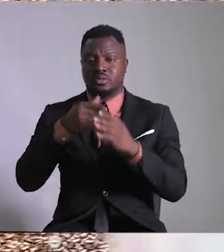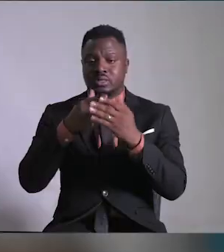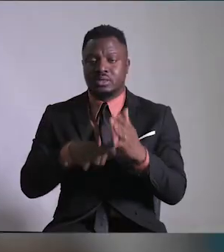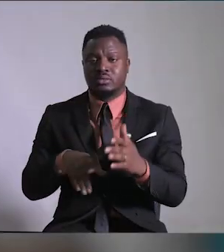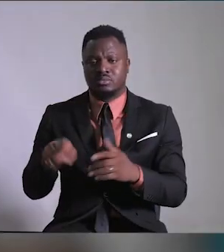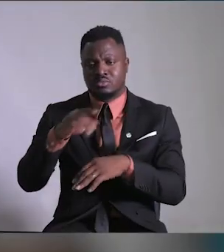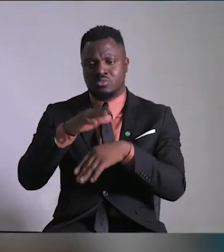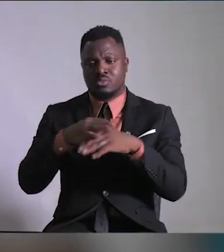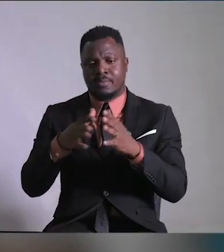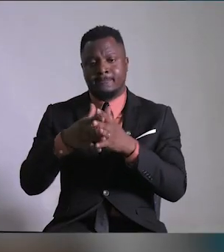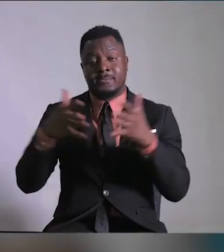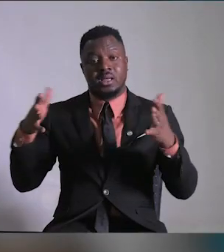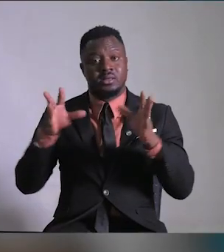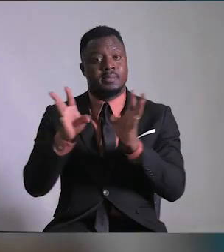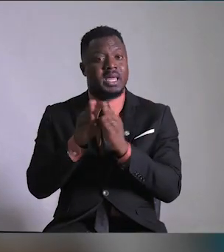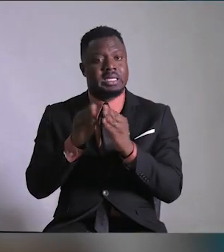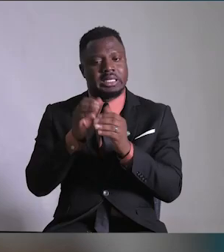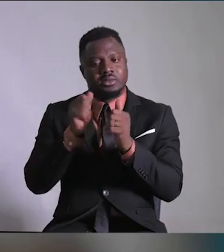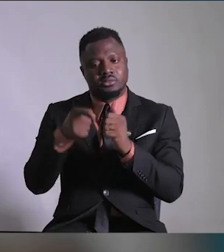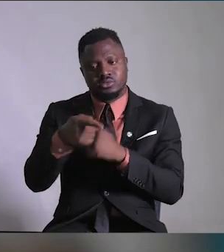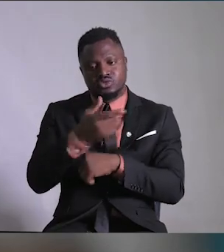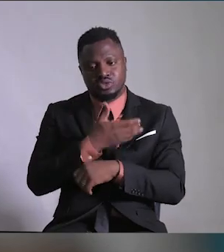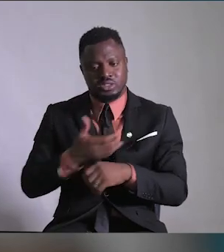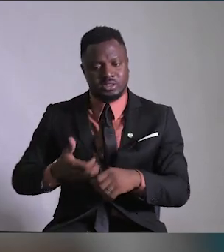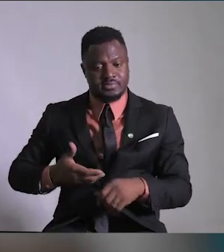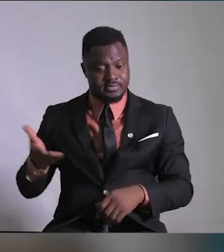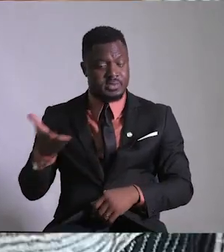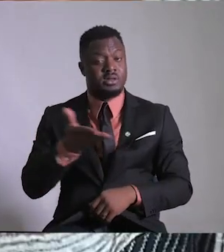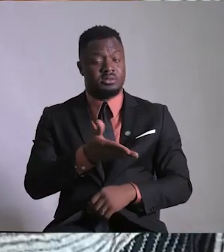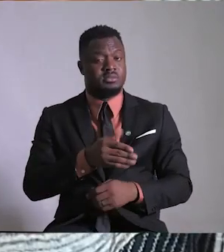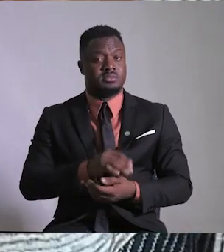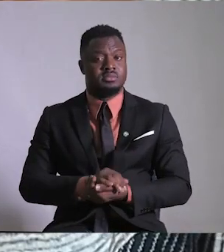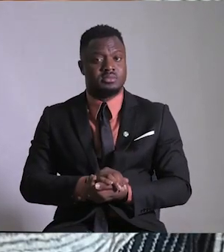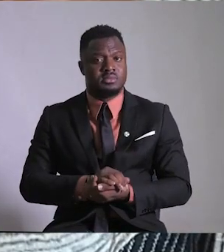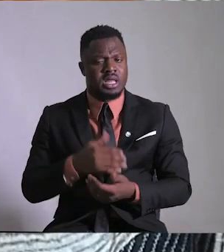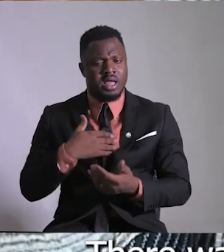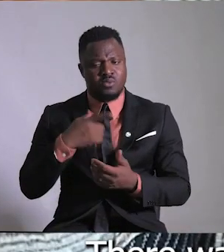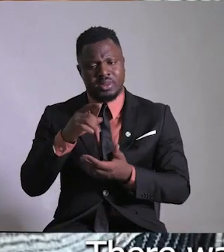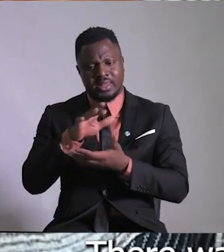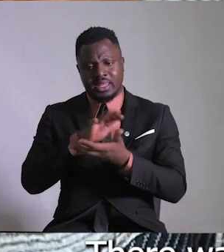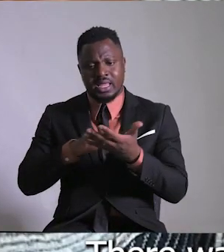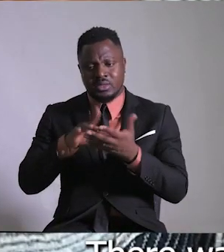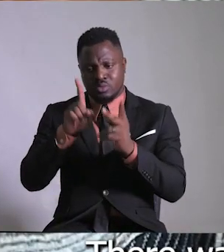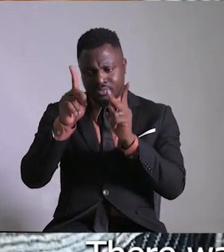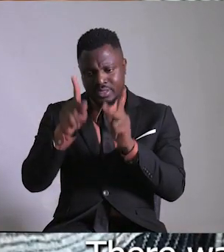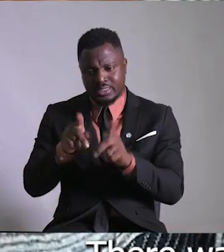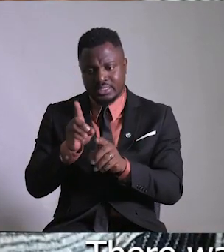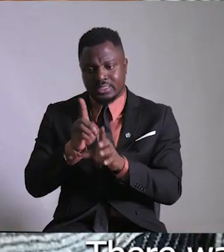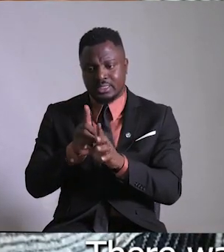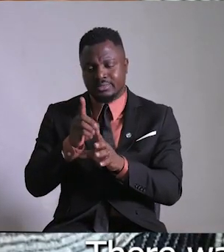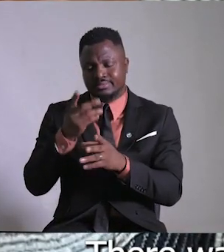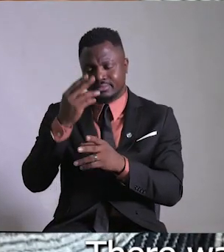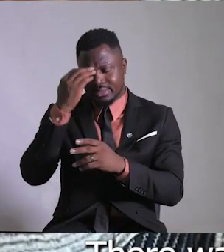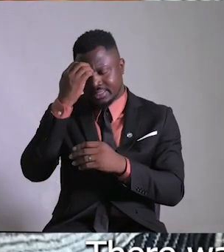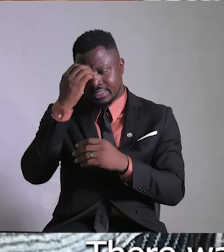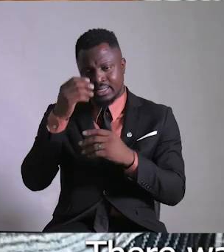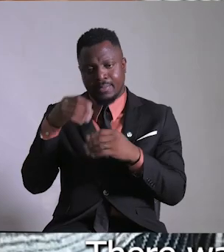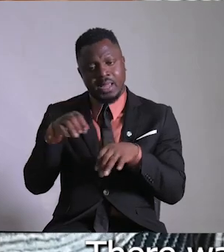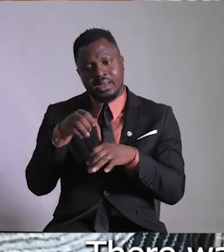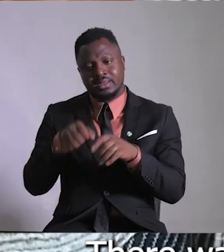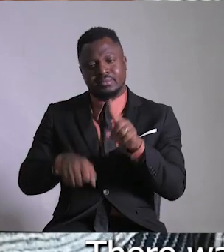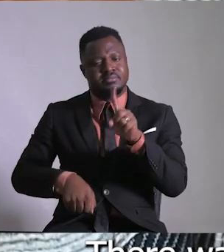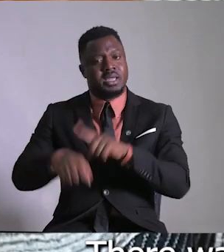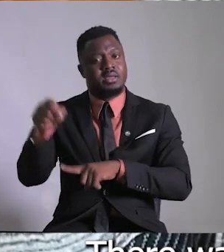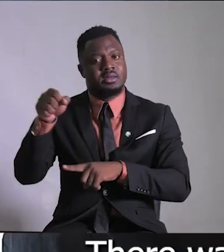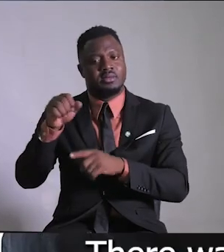leaders. FOCEP called for a bigger meeting in which the chief was also part. There was a case where a person with epilepsy